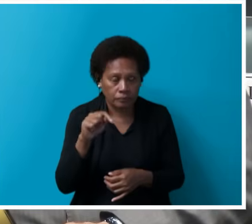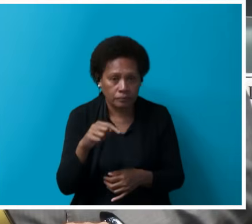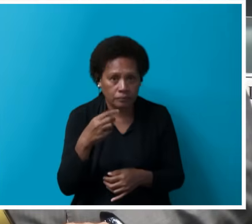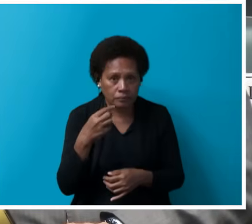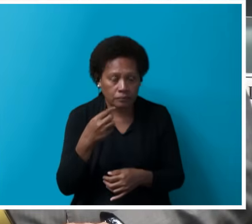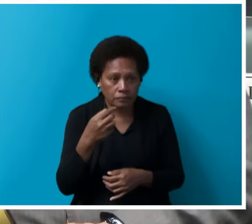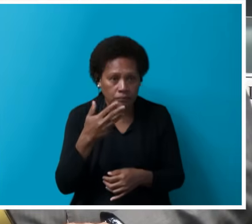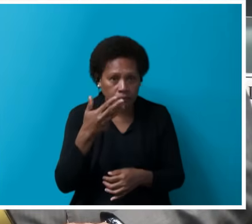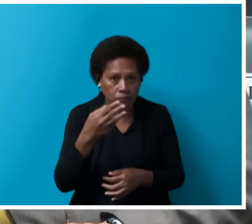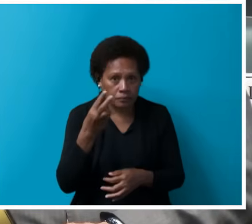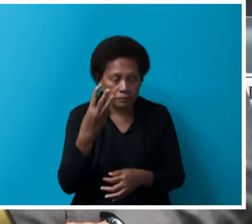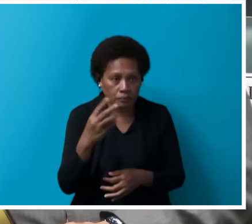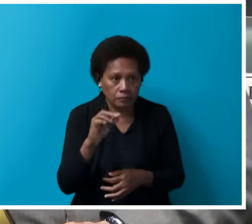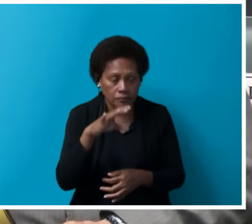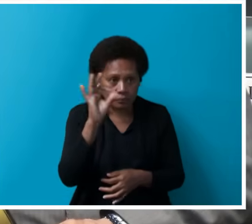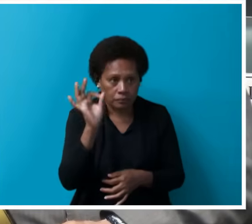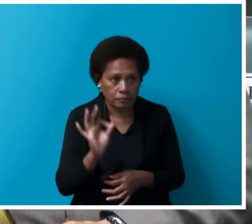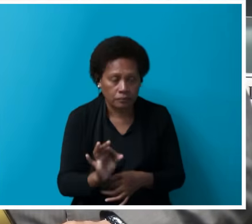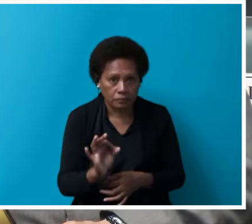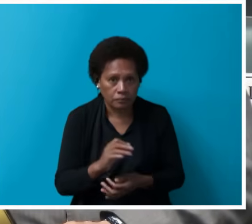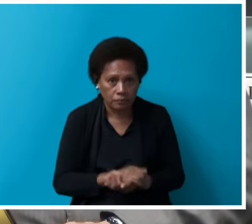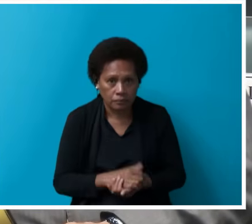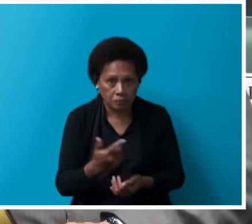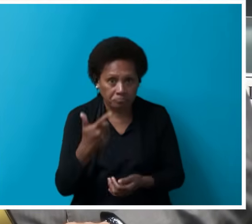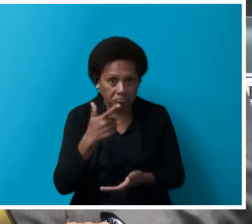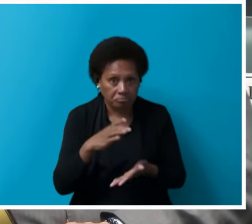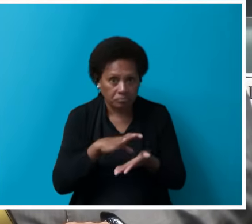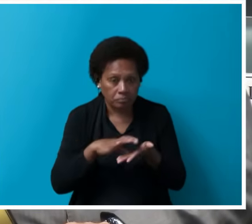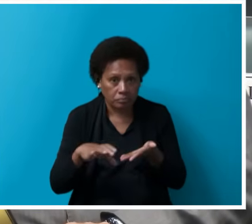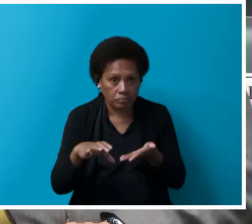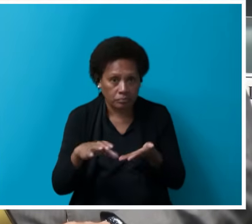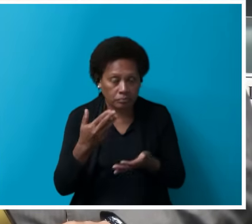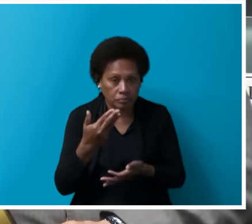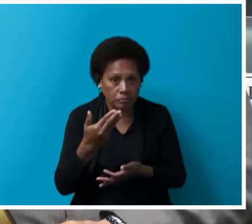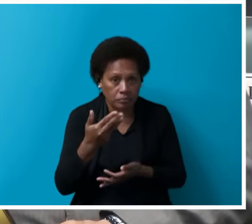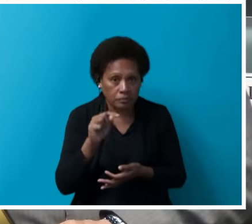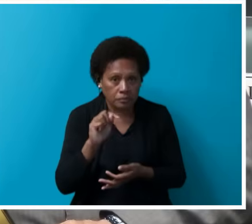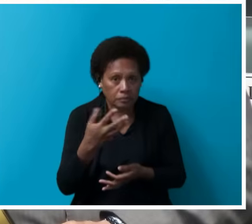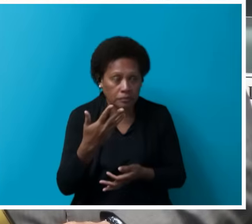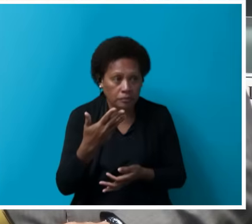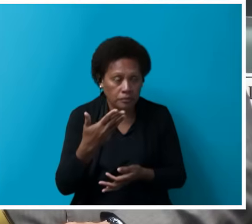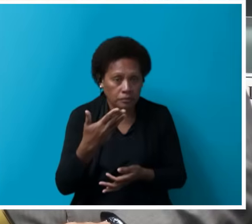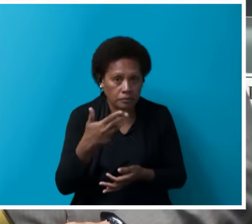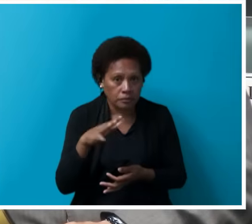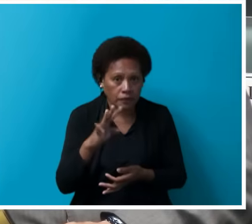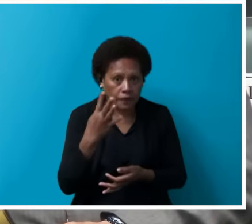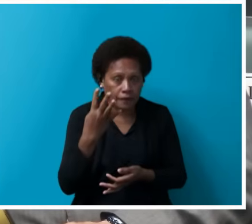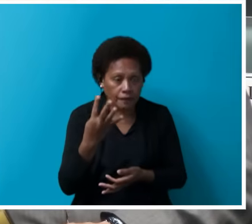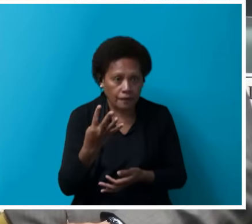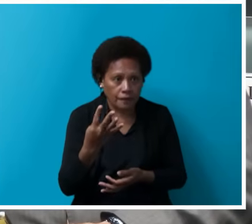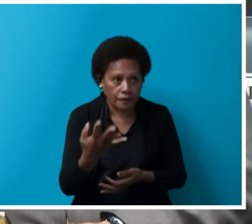21.93%, 500 gram butter went from $7.34 to $8.95, 21% increase